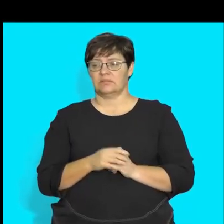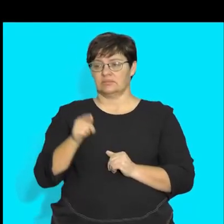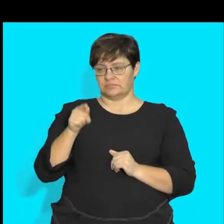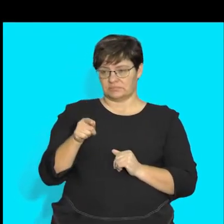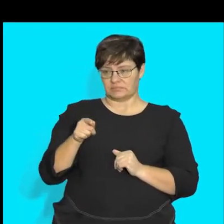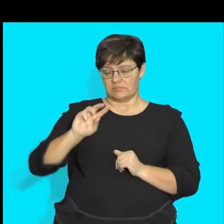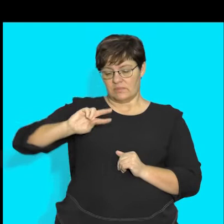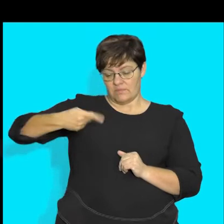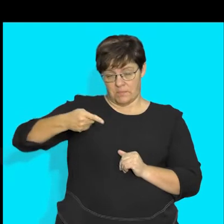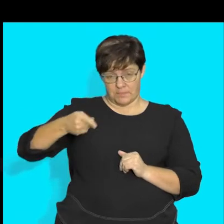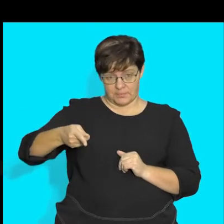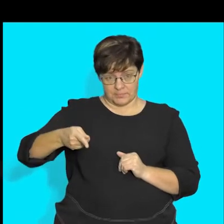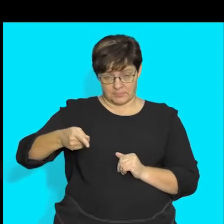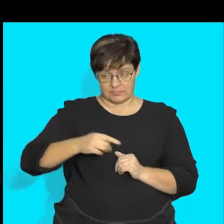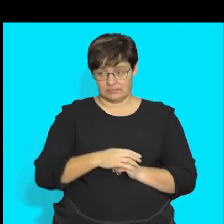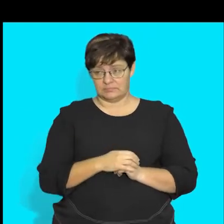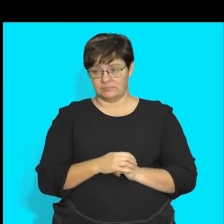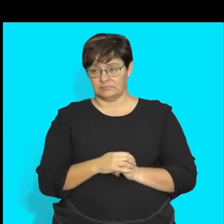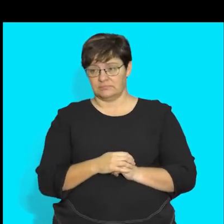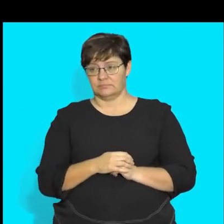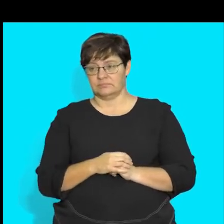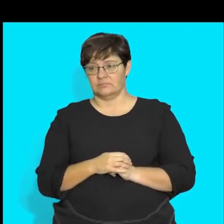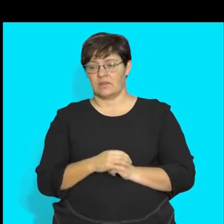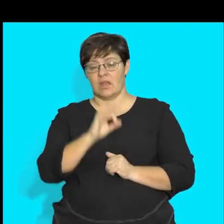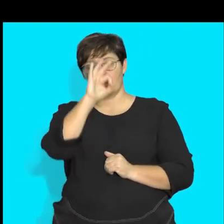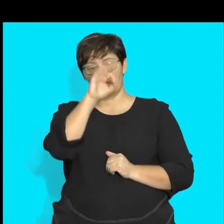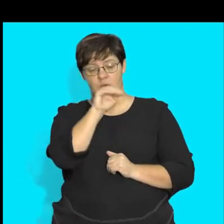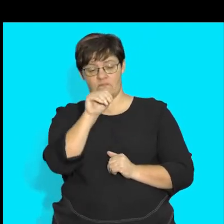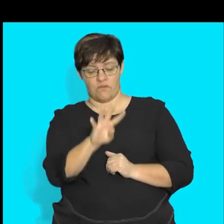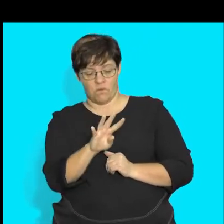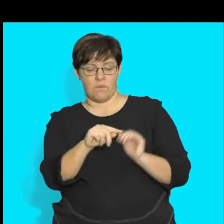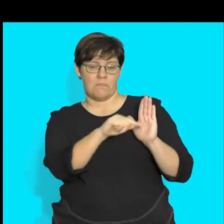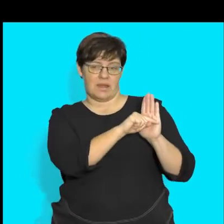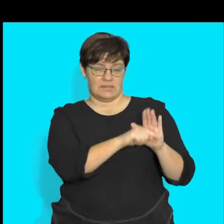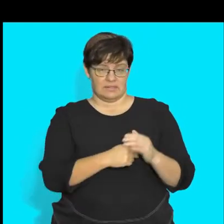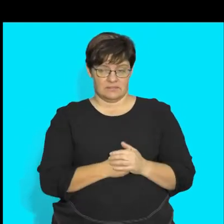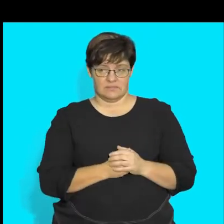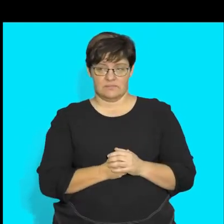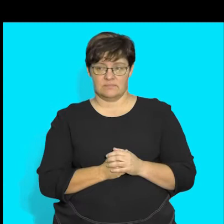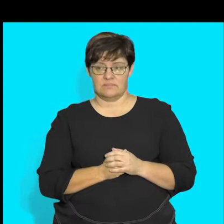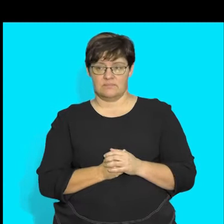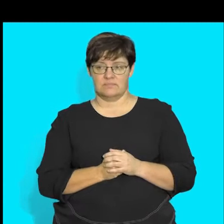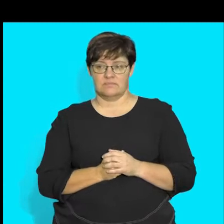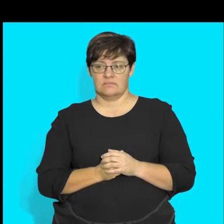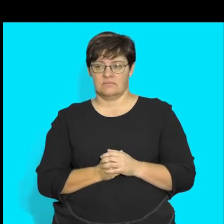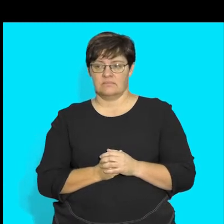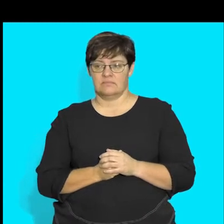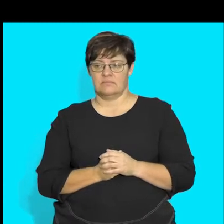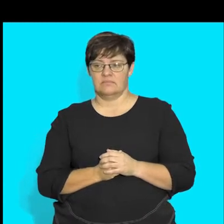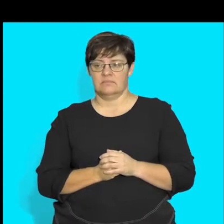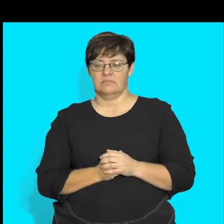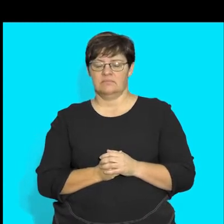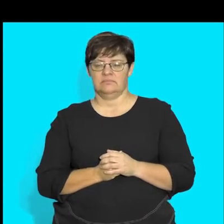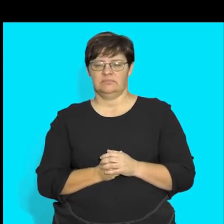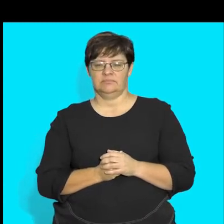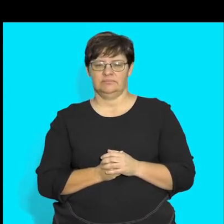is just going to be, I flip over 4 over 3, I get 3 over 4, and I